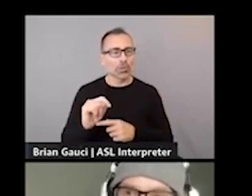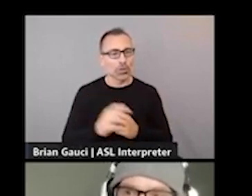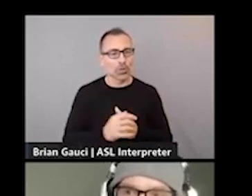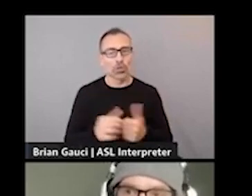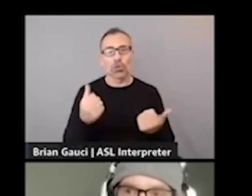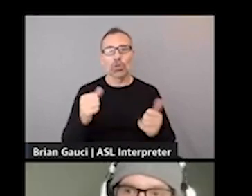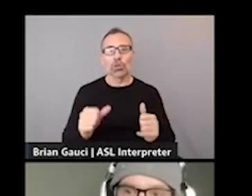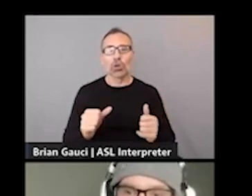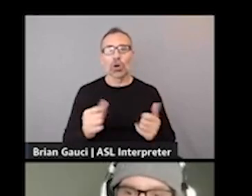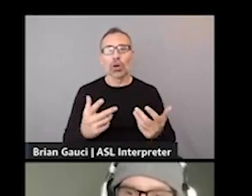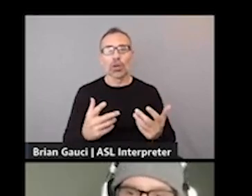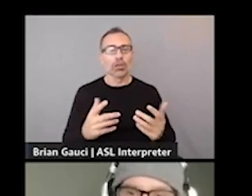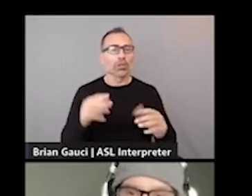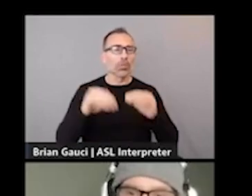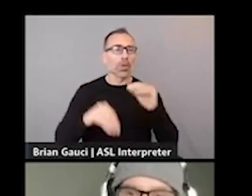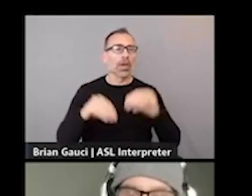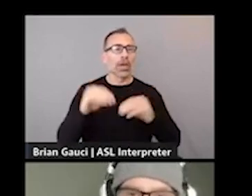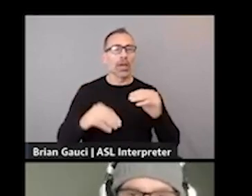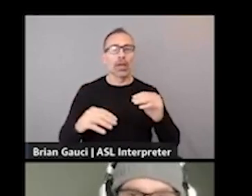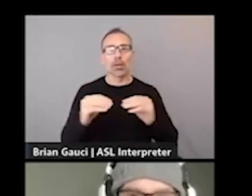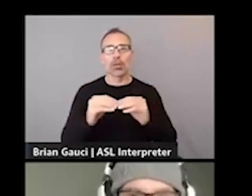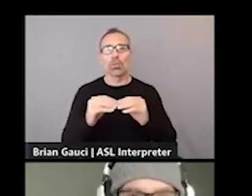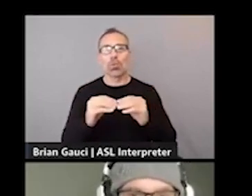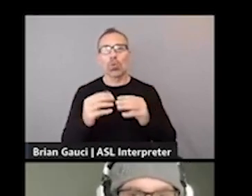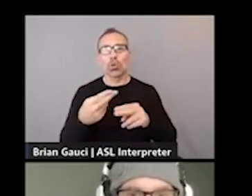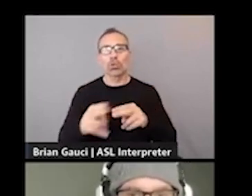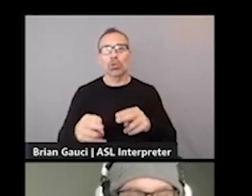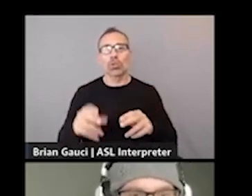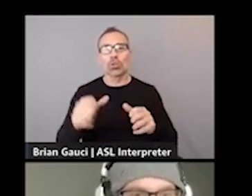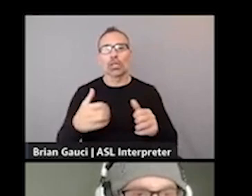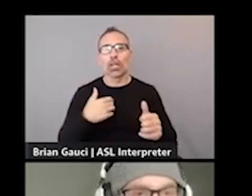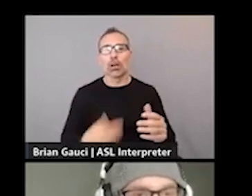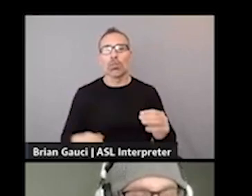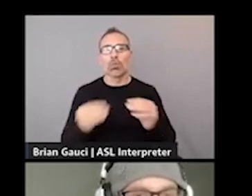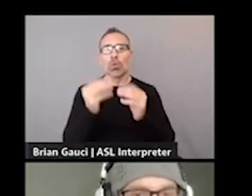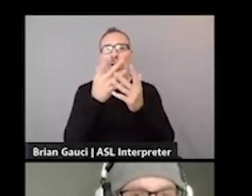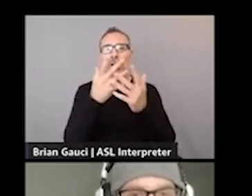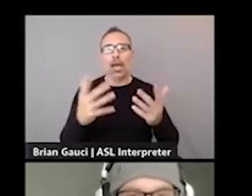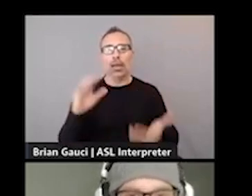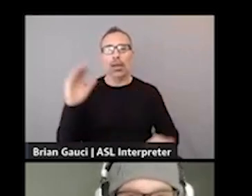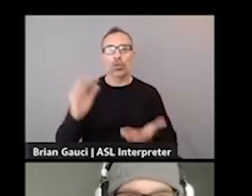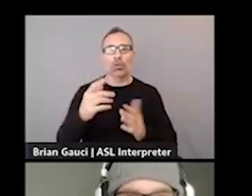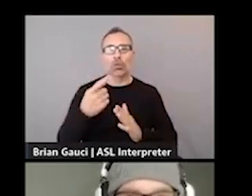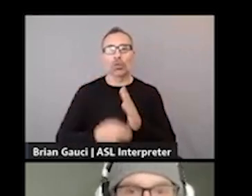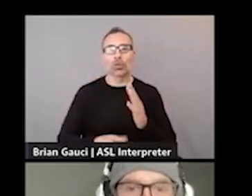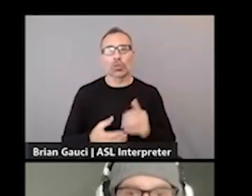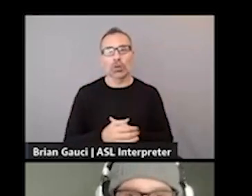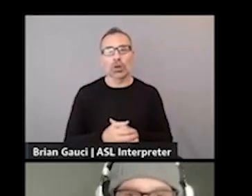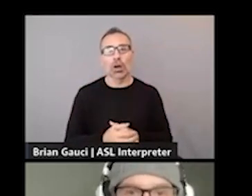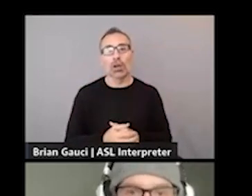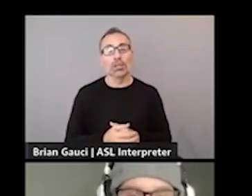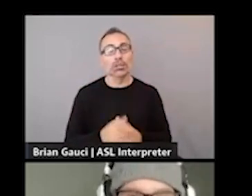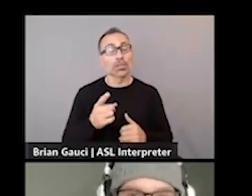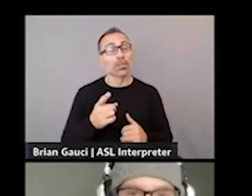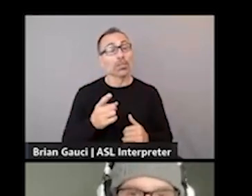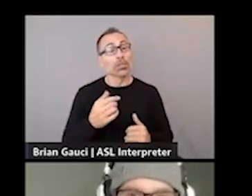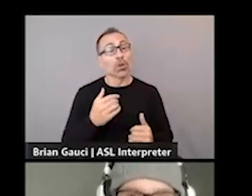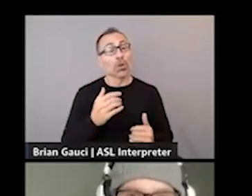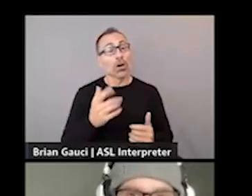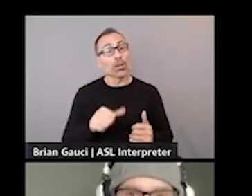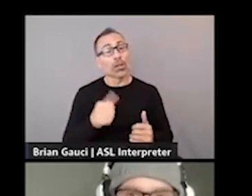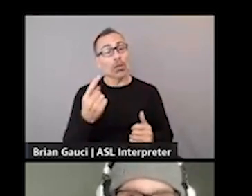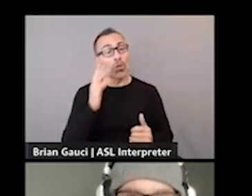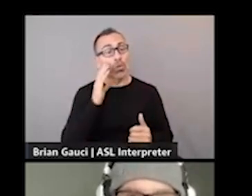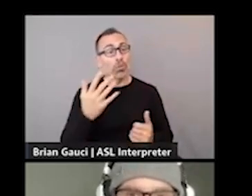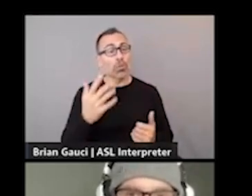so that you can pack more data and reduce the cost, right? And again, data deletion is going to be another one. Automated data deletion, rather, is going